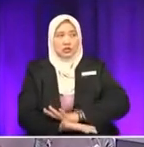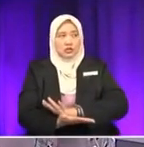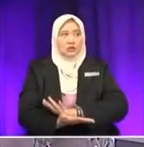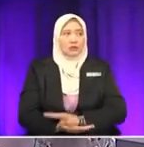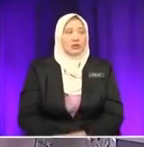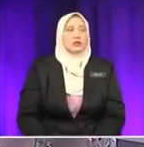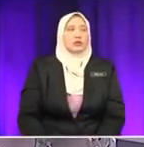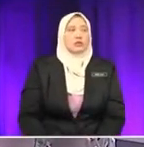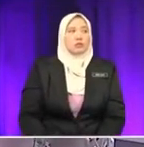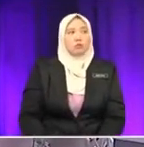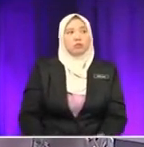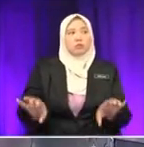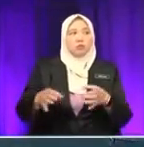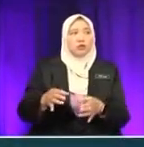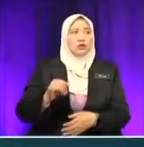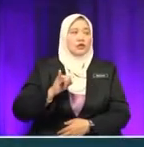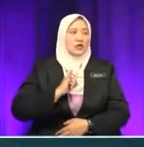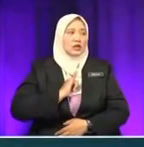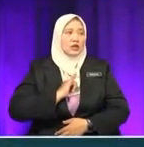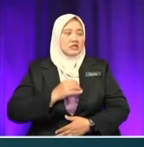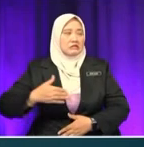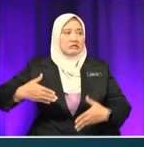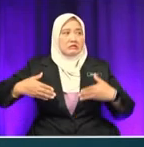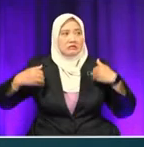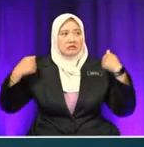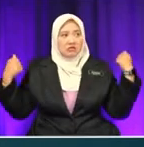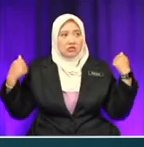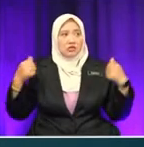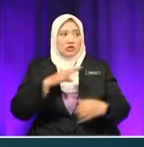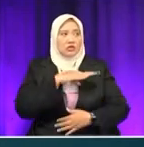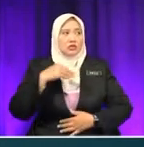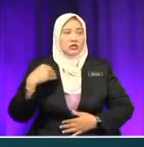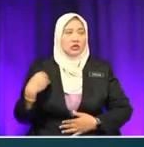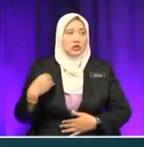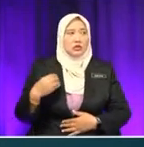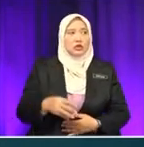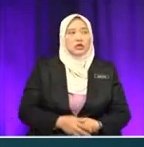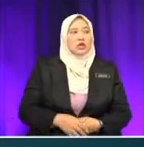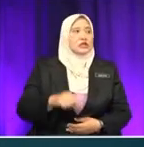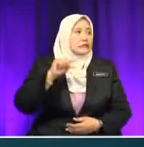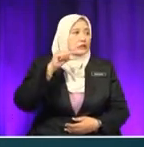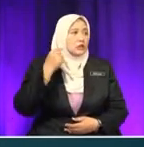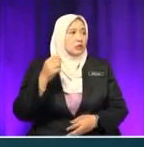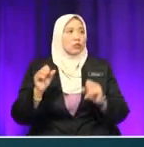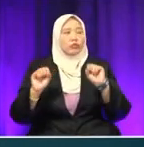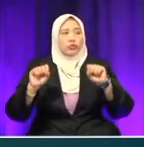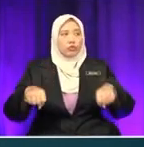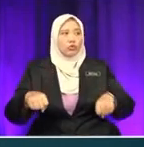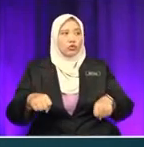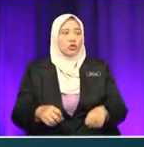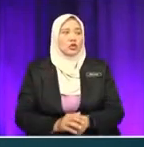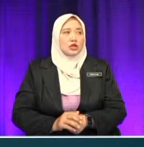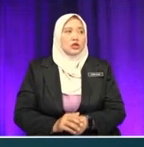keywords, makes me fit and healthy, and can create new healthy behavior. And this is your linking words